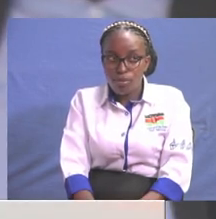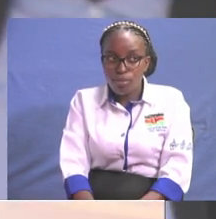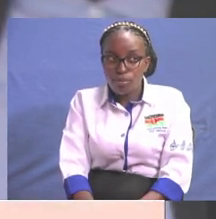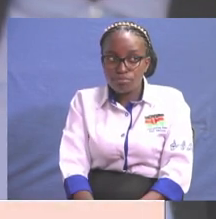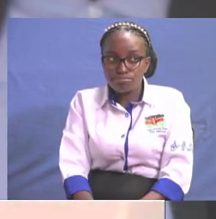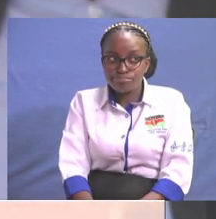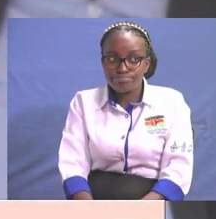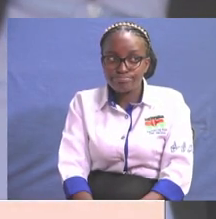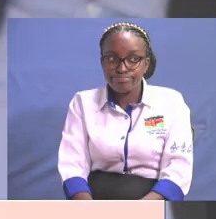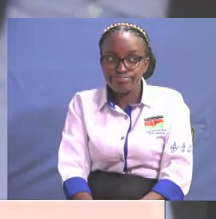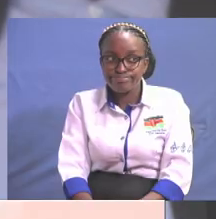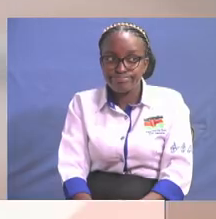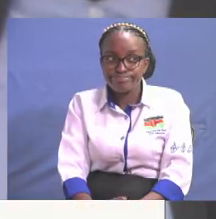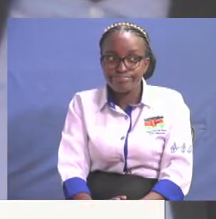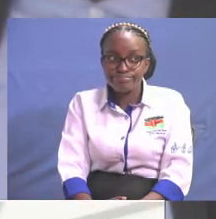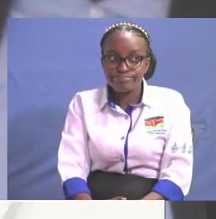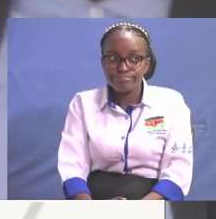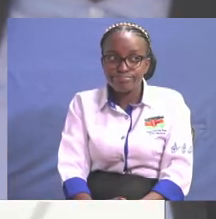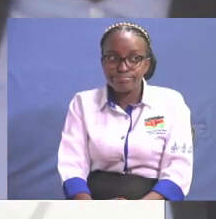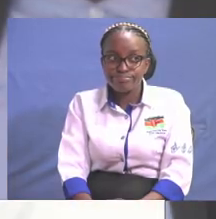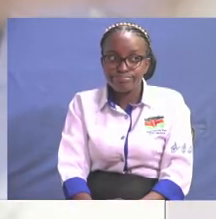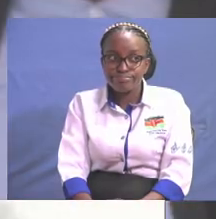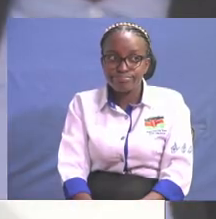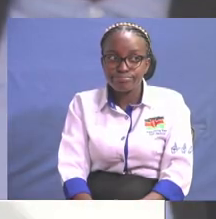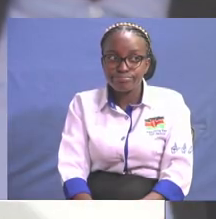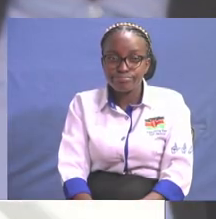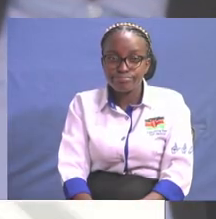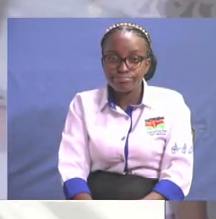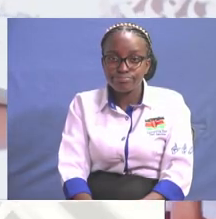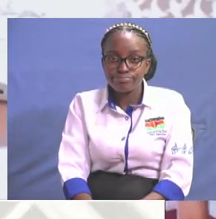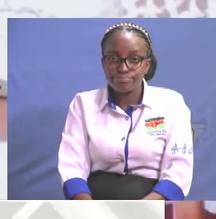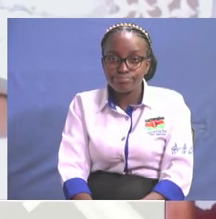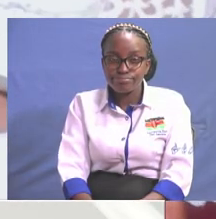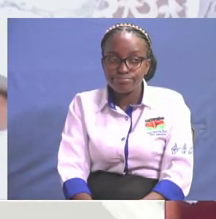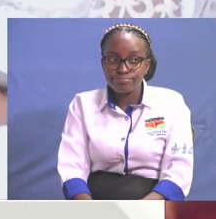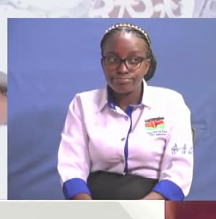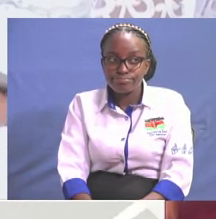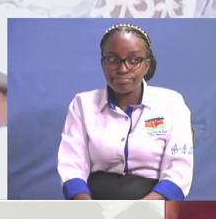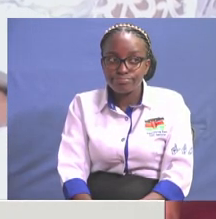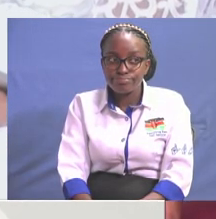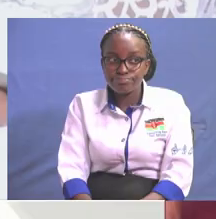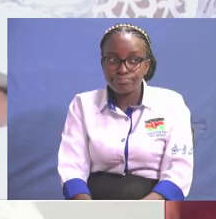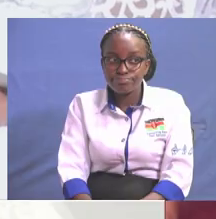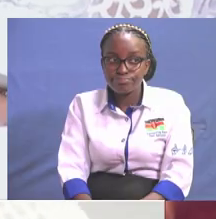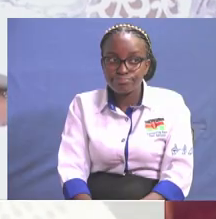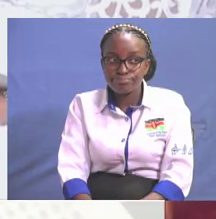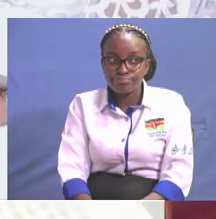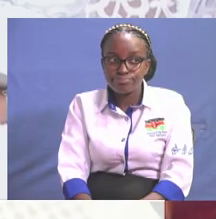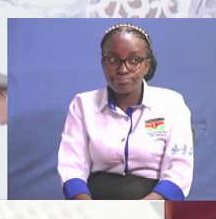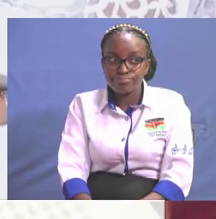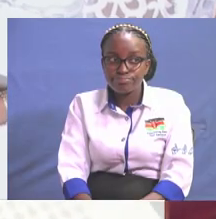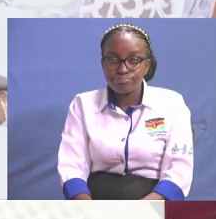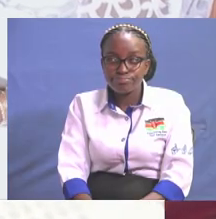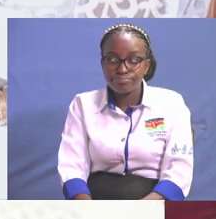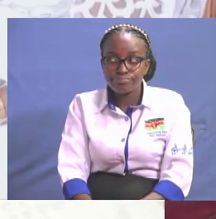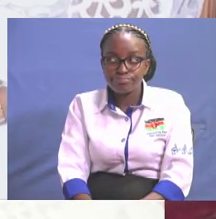motion. Speaking during a church service on Sunday in Embu, the Deputy President expressed confidence that the matter will be handled